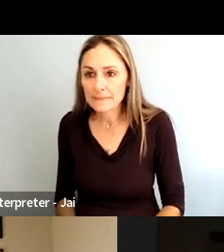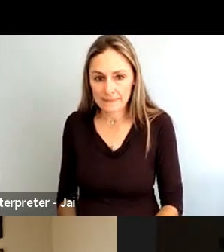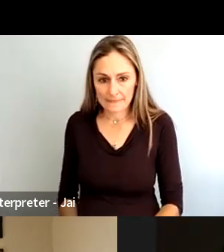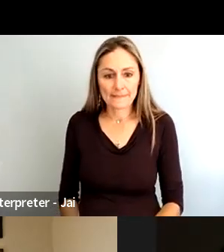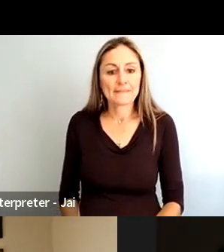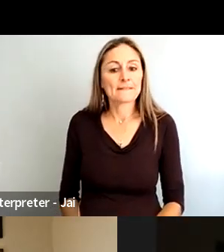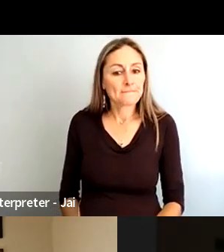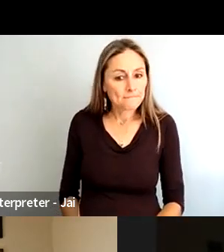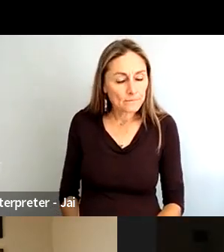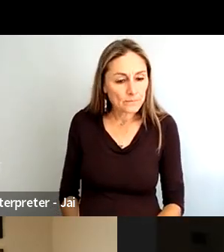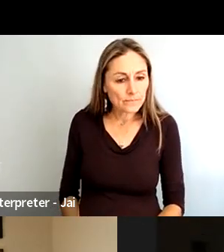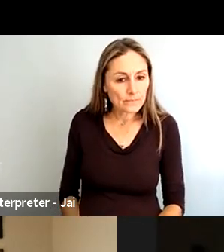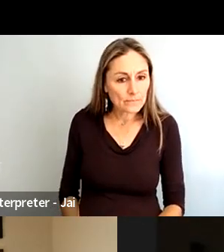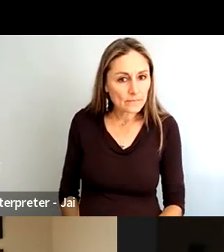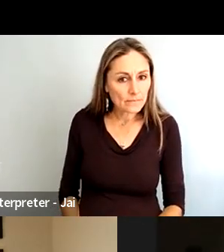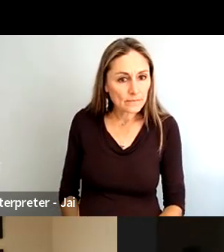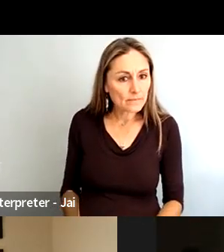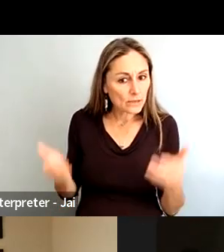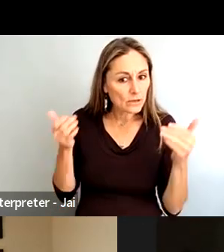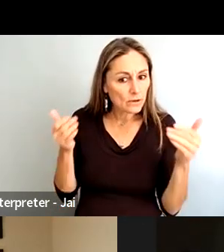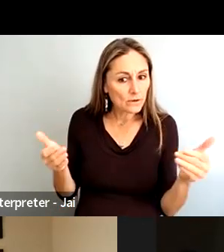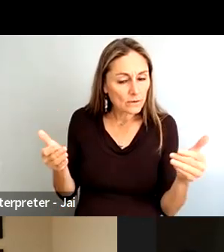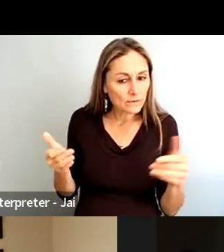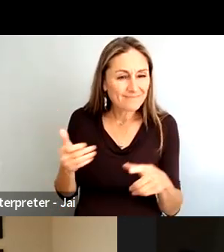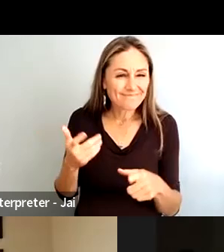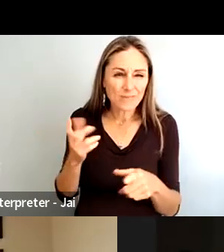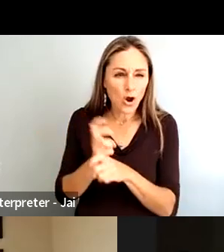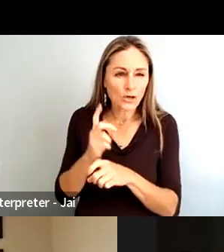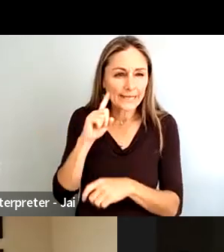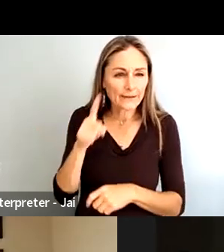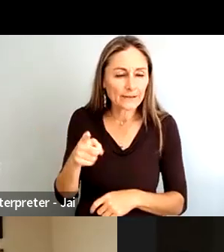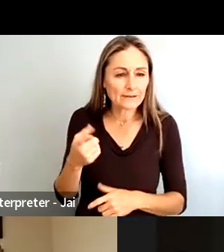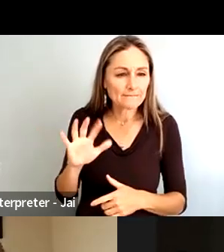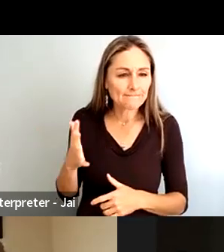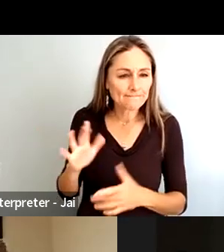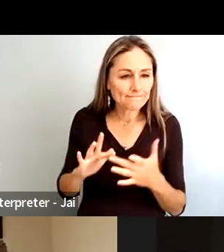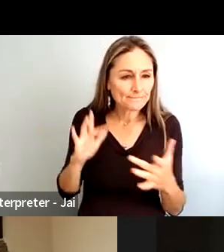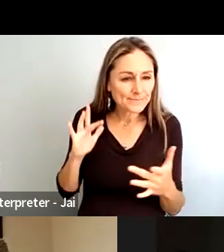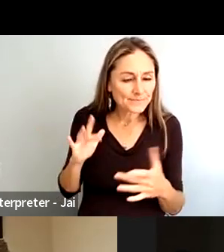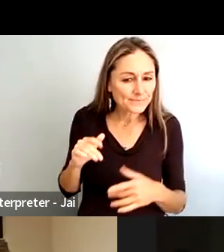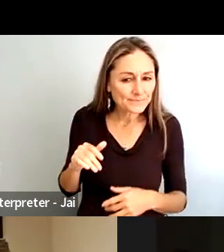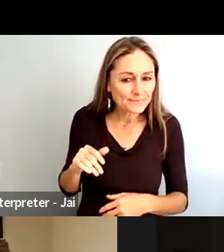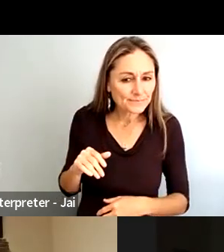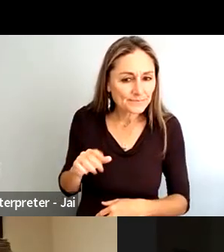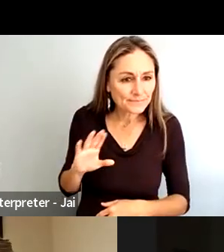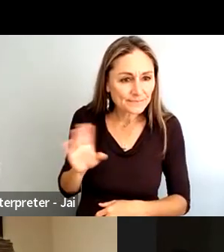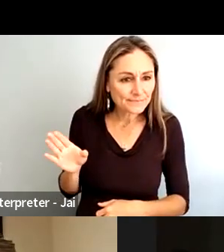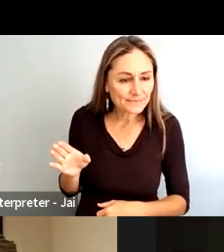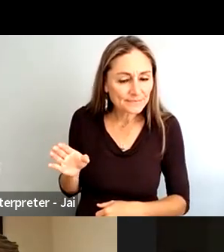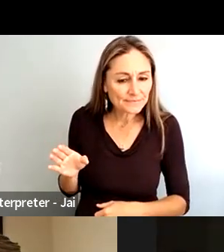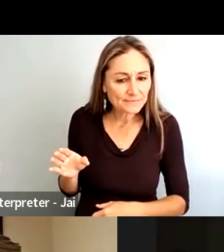Just ask them to, oh, there you go. Go ahead. Hello. Hey, Hello. Hello, do you have a question?